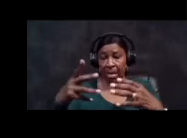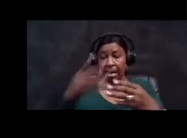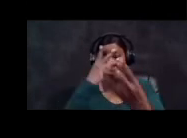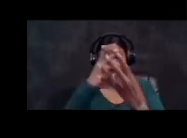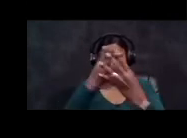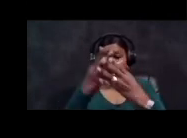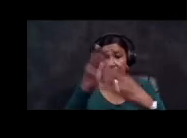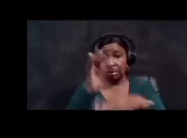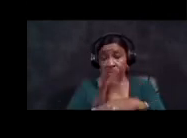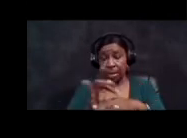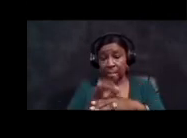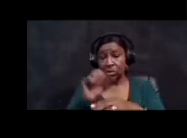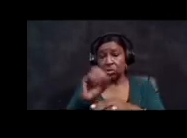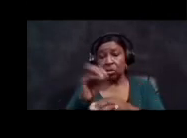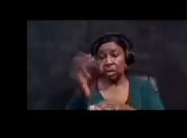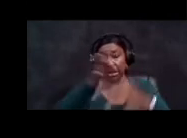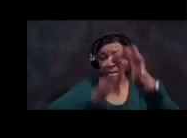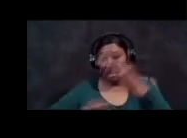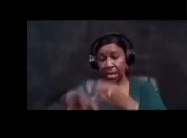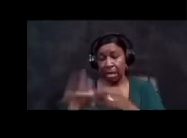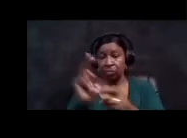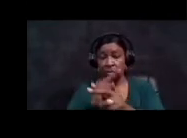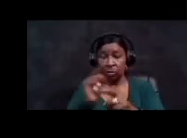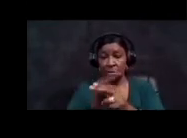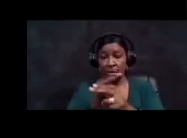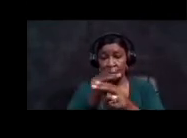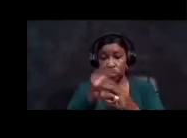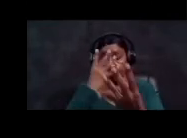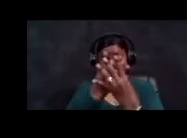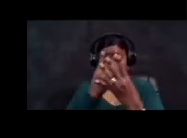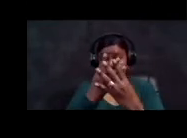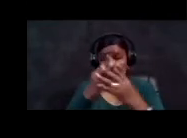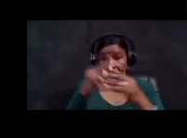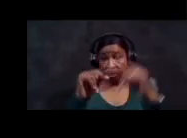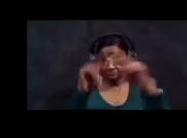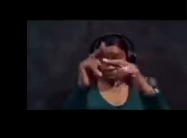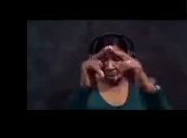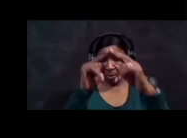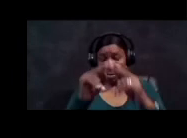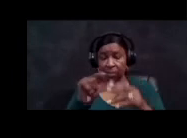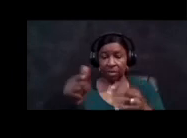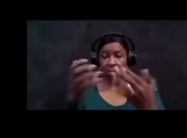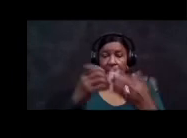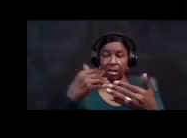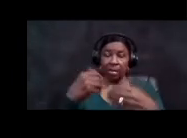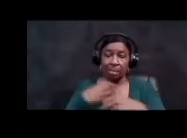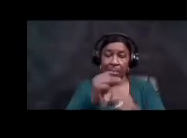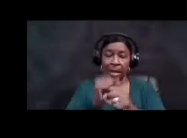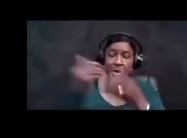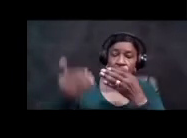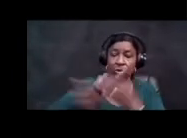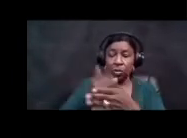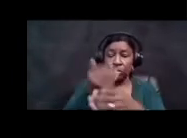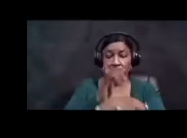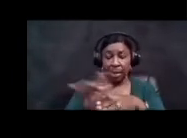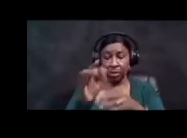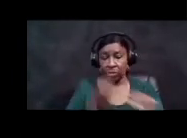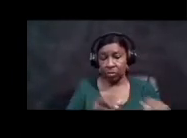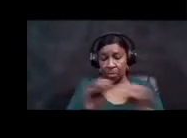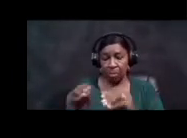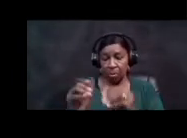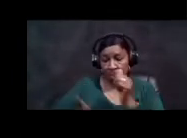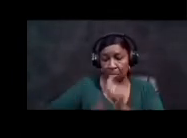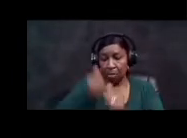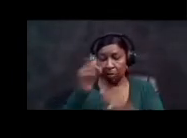So instead of using jail facilities, the federal government would need to construct new space to move the majority of people who